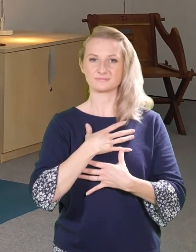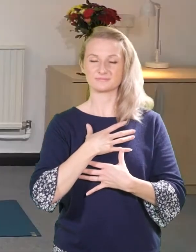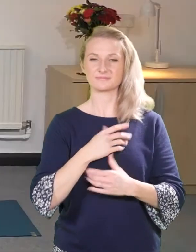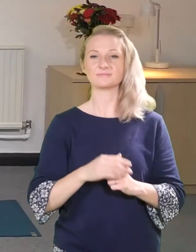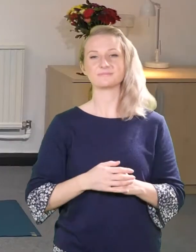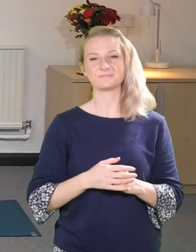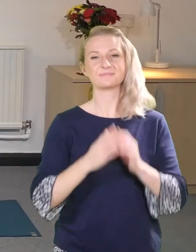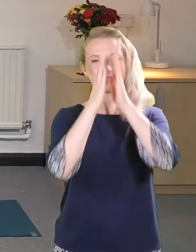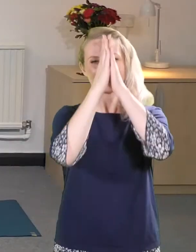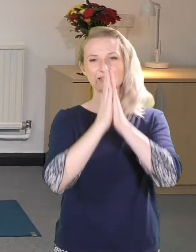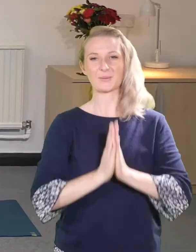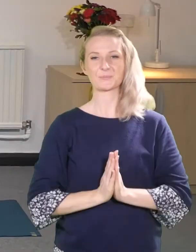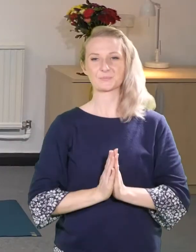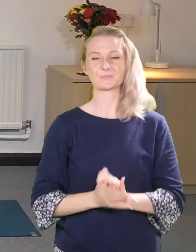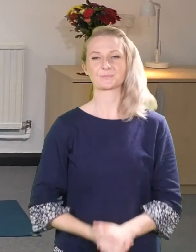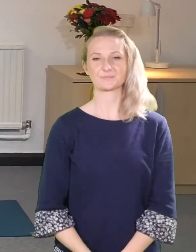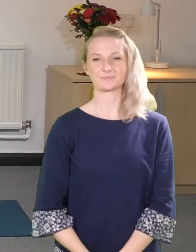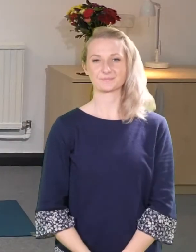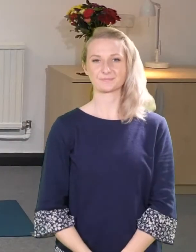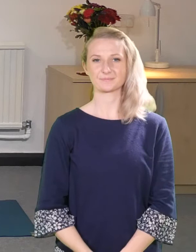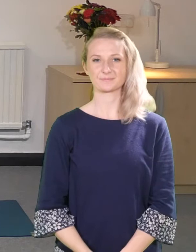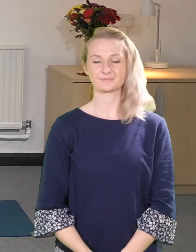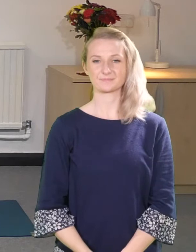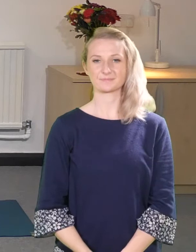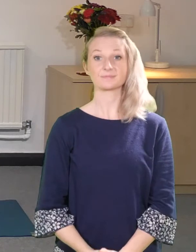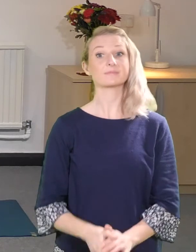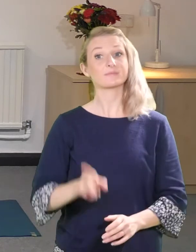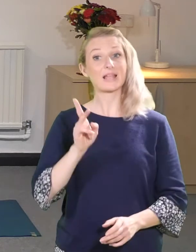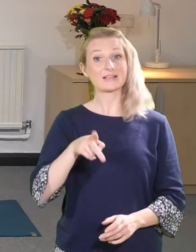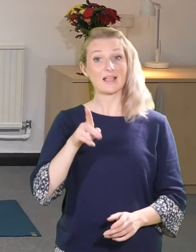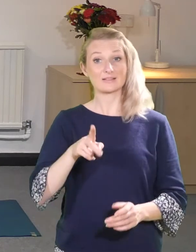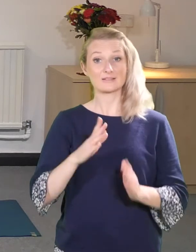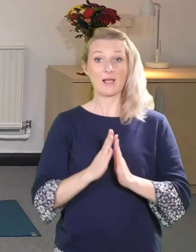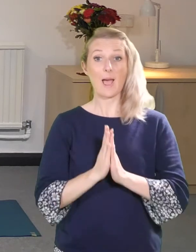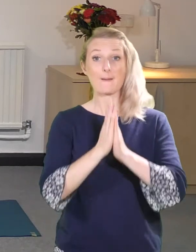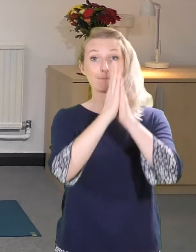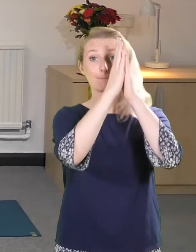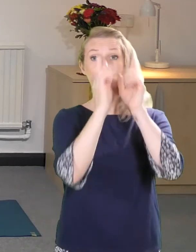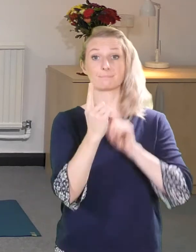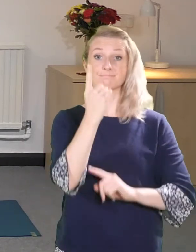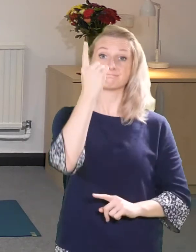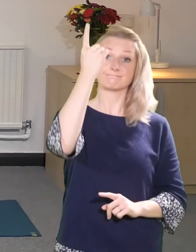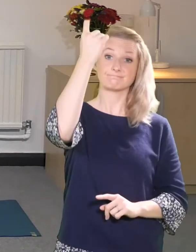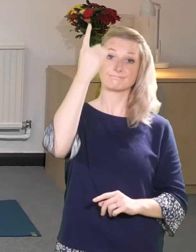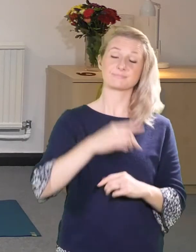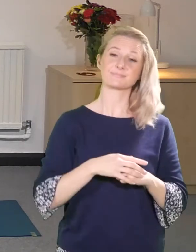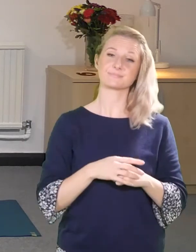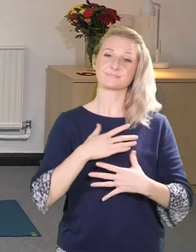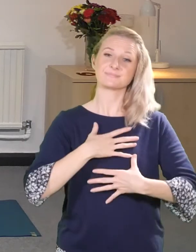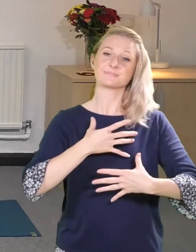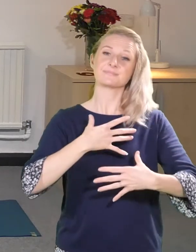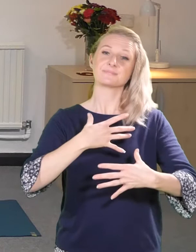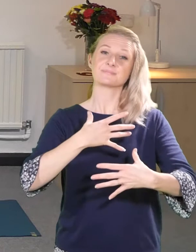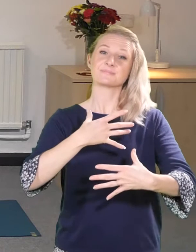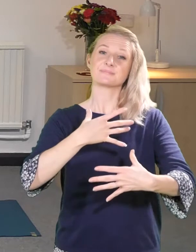And then bring the hands down to the heart. And again, we're going to lift the arms up, breathe in, and